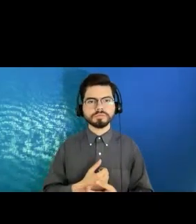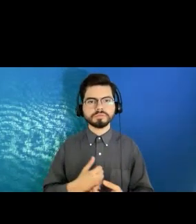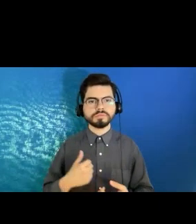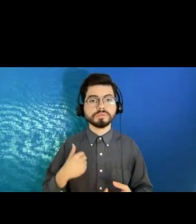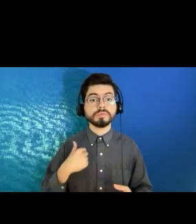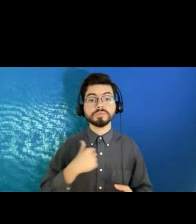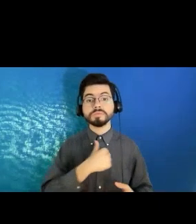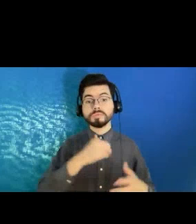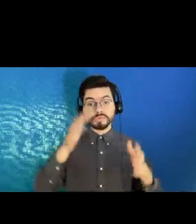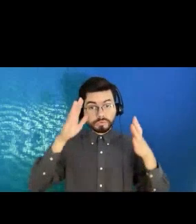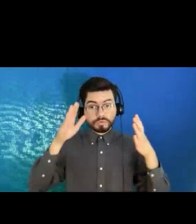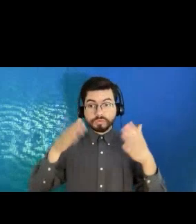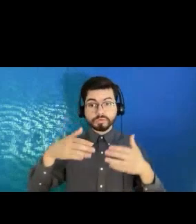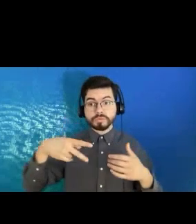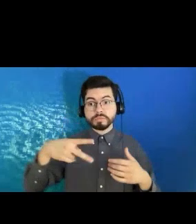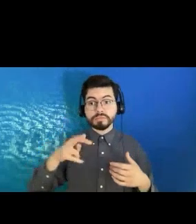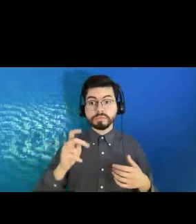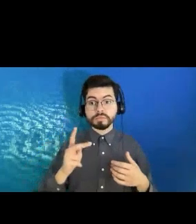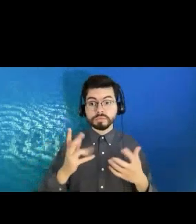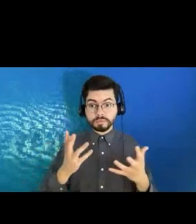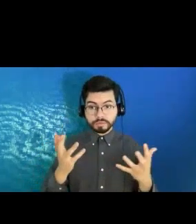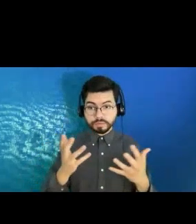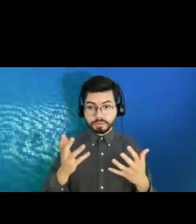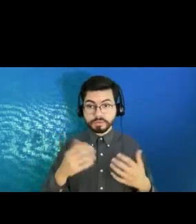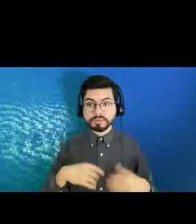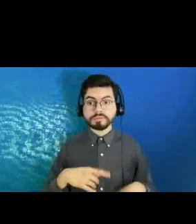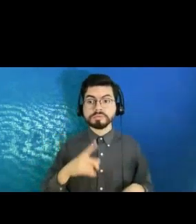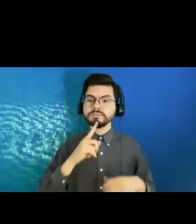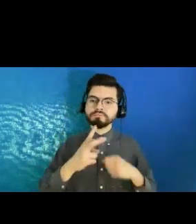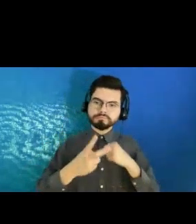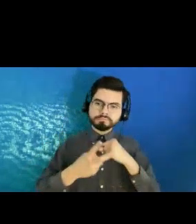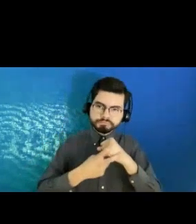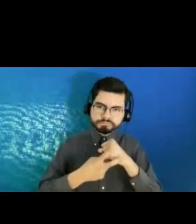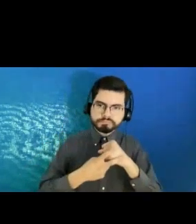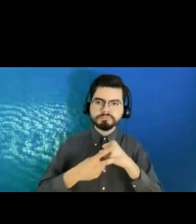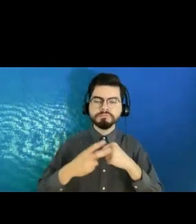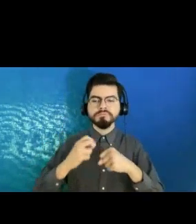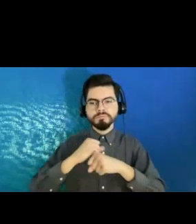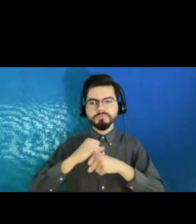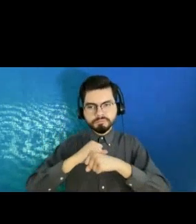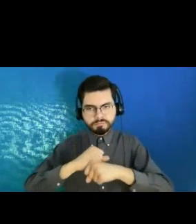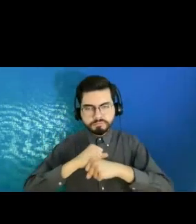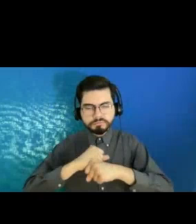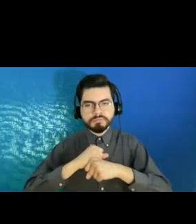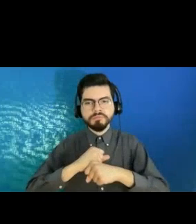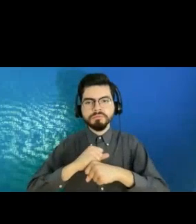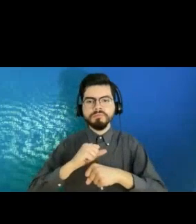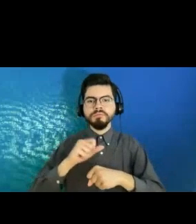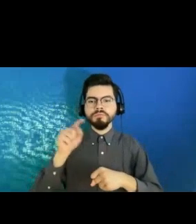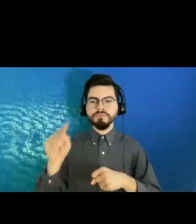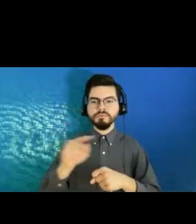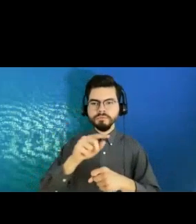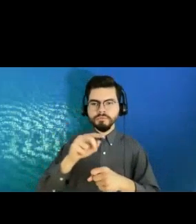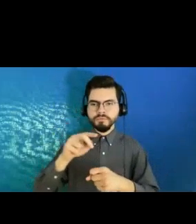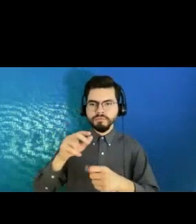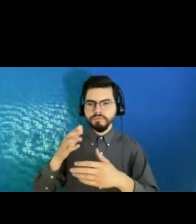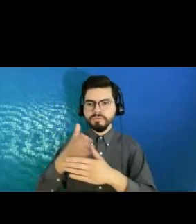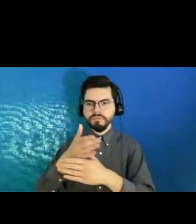in the park is obviously conservation, preservation, working with our partners, working